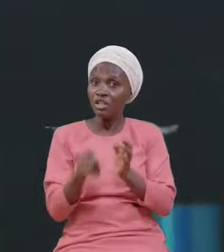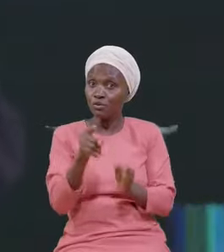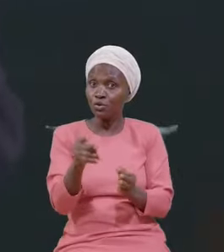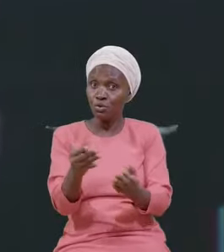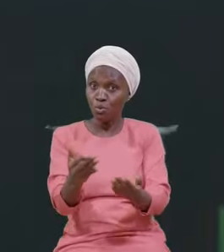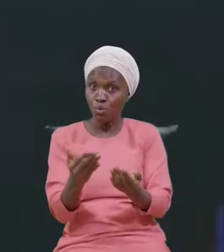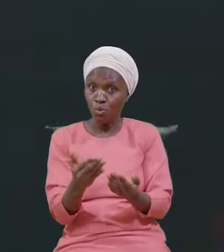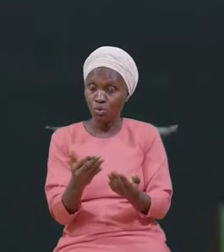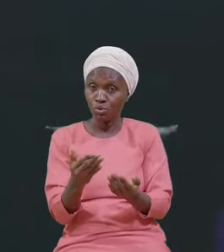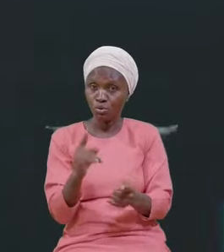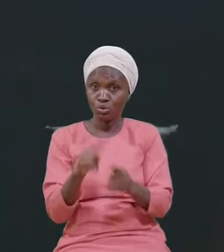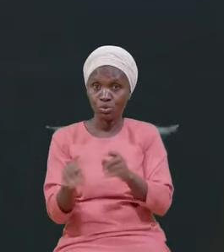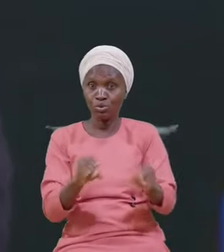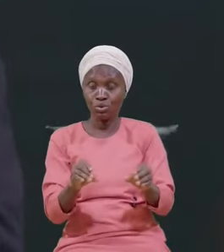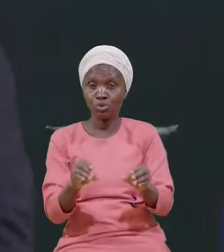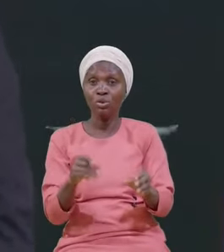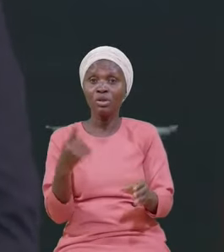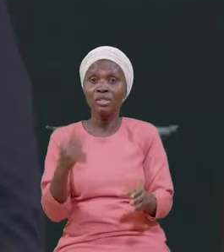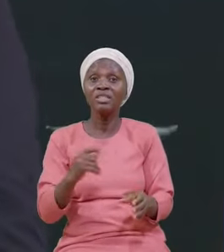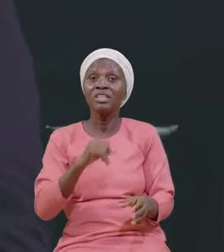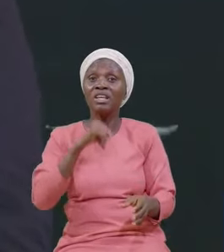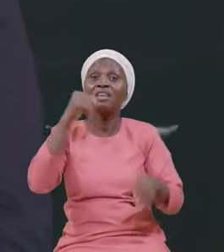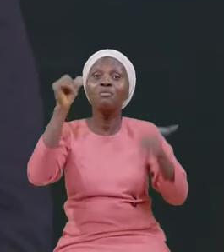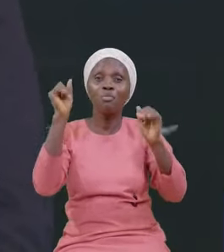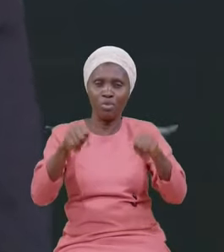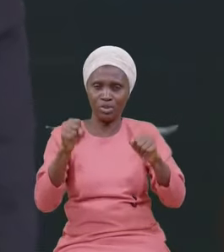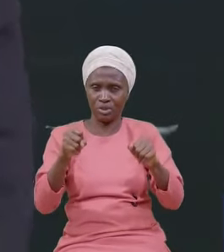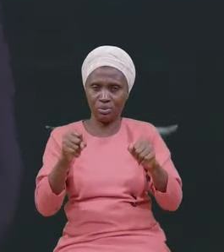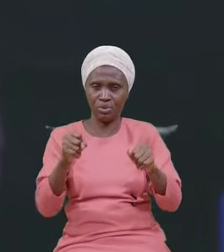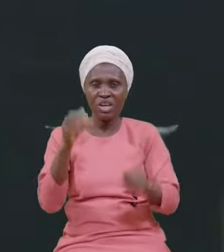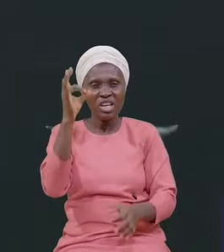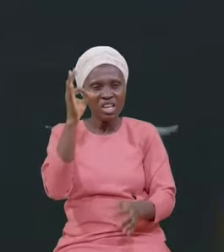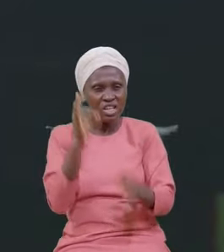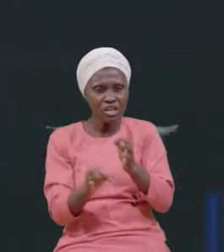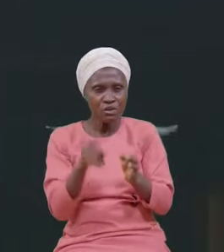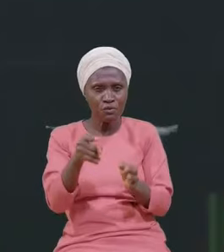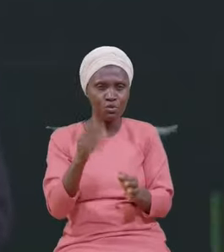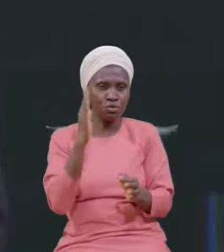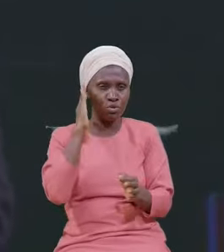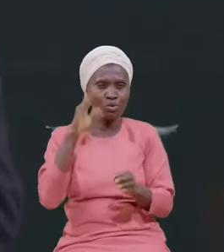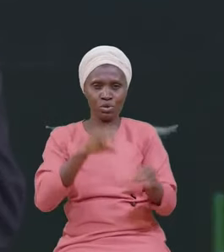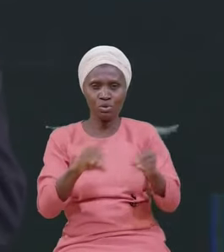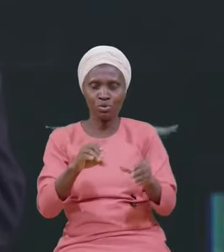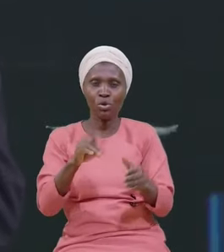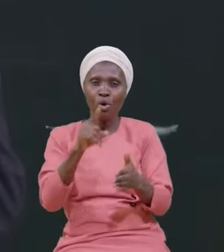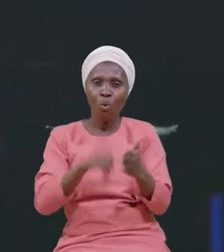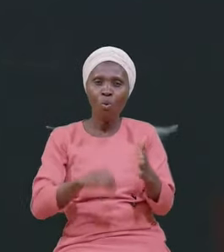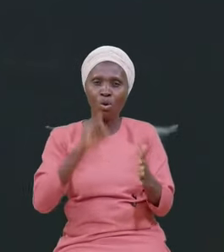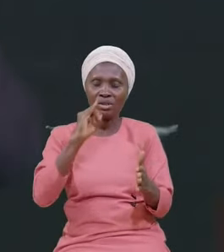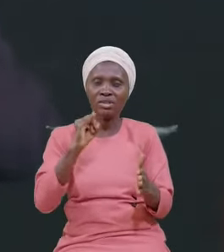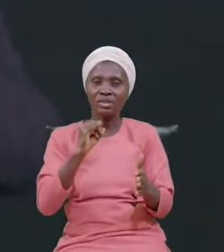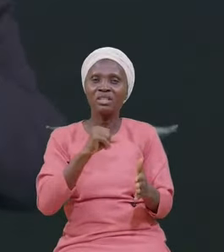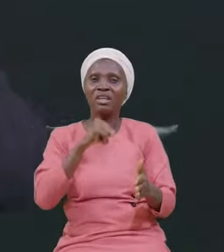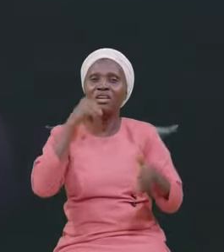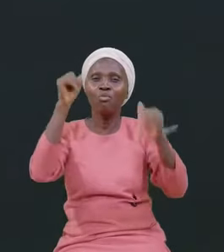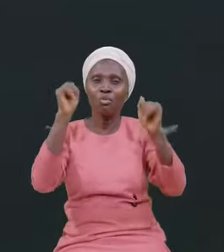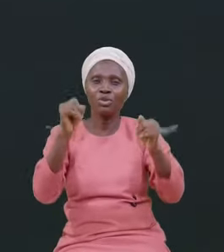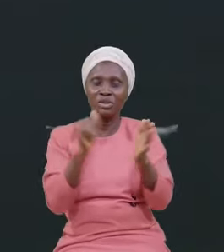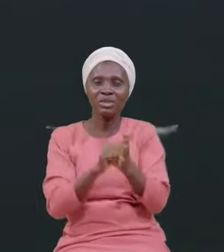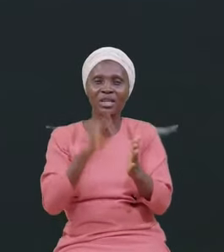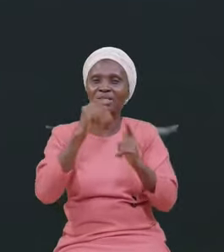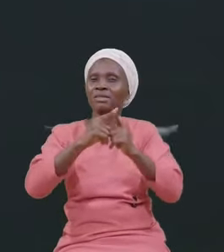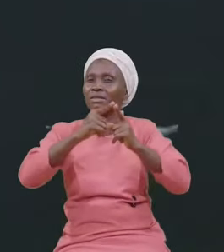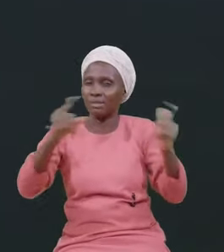do if you're going to do the incredible which you will do if you're